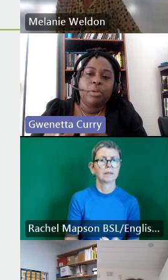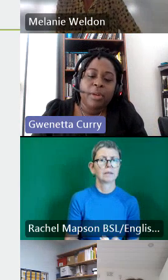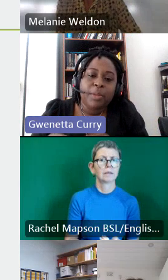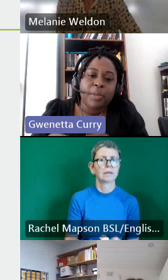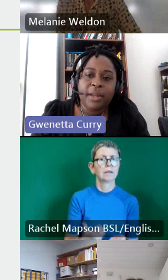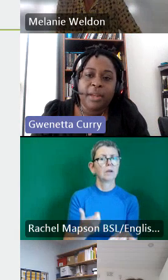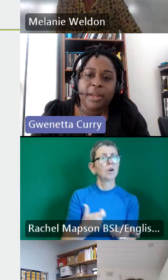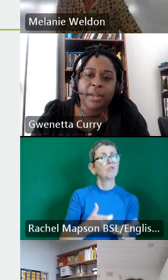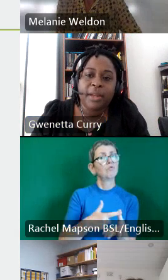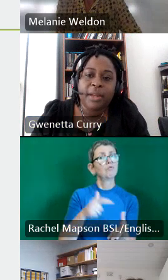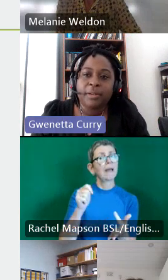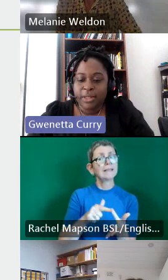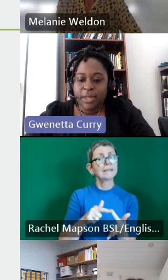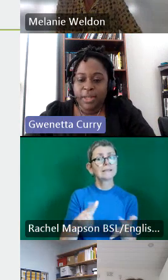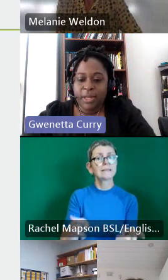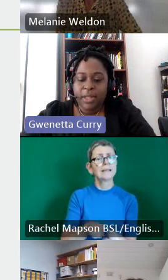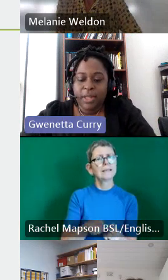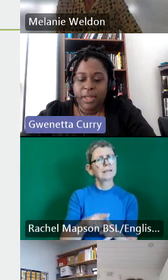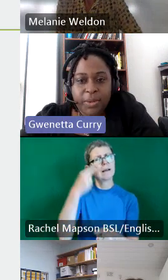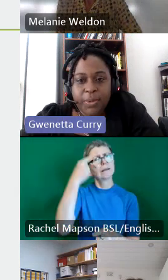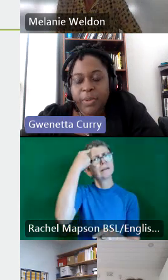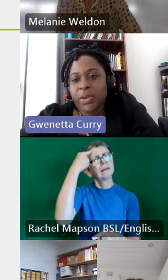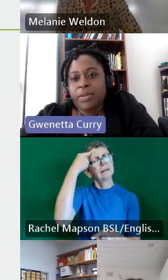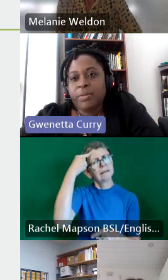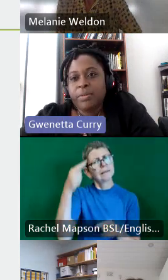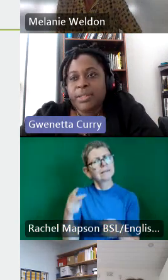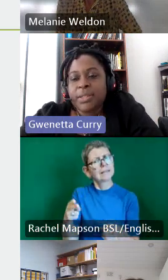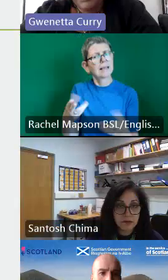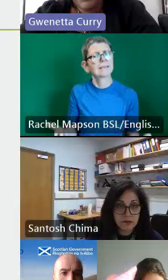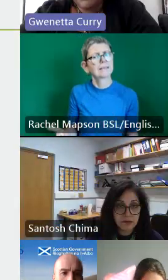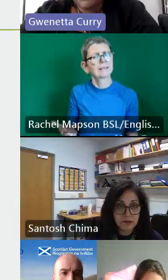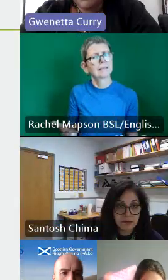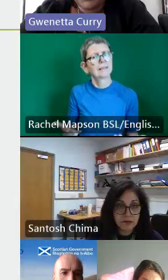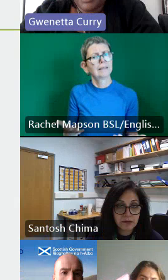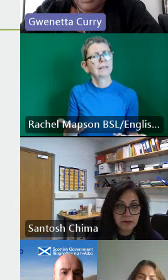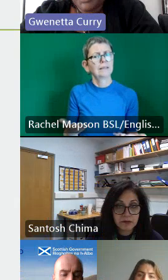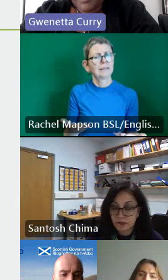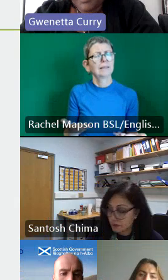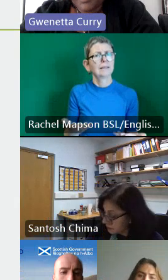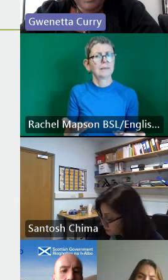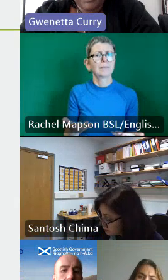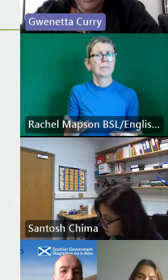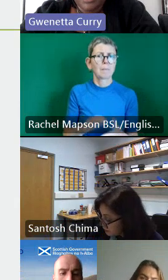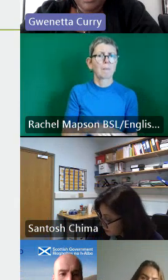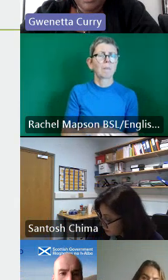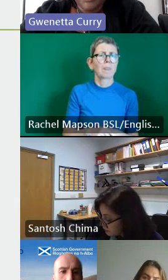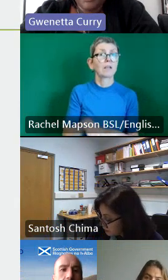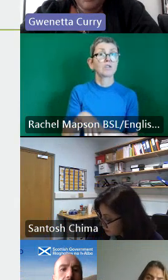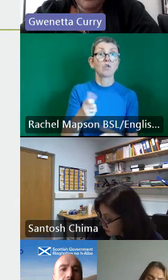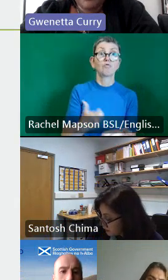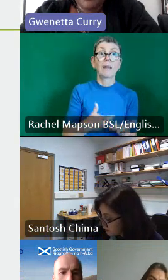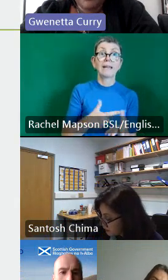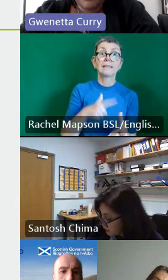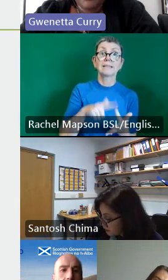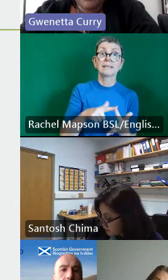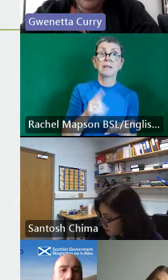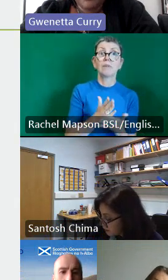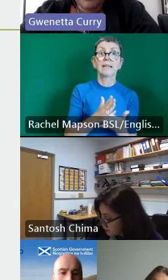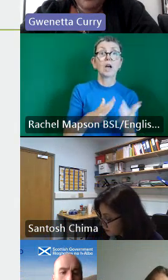a program or pattern of action. Okay, so we know that race is a social construct. For a long time,